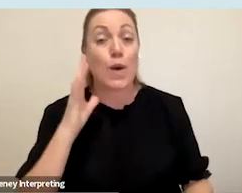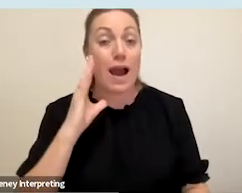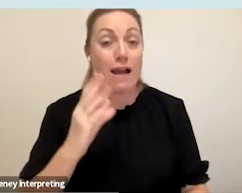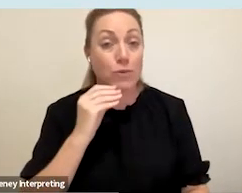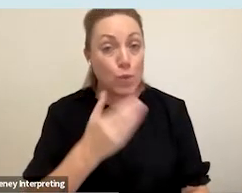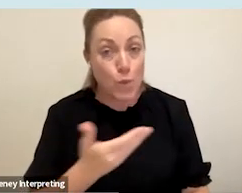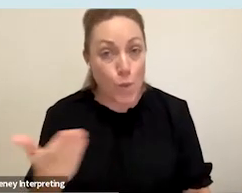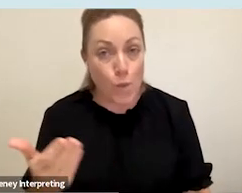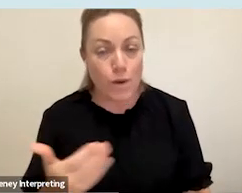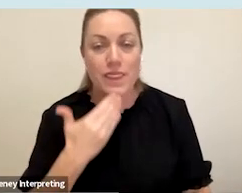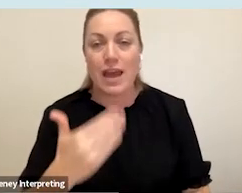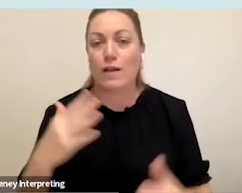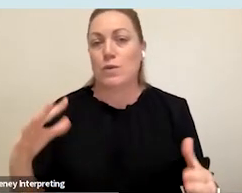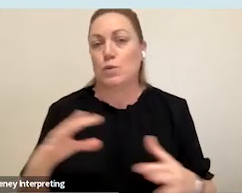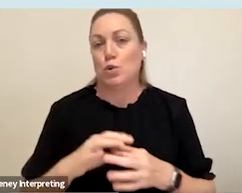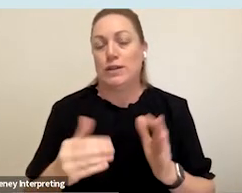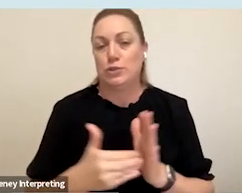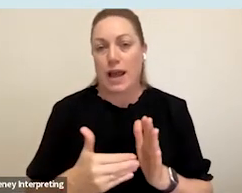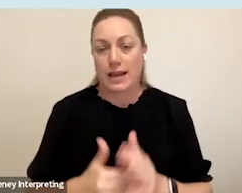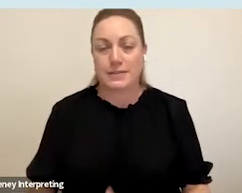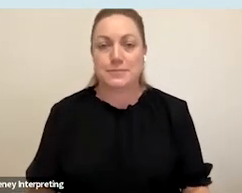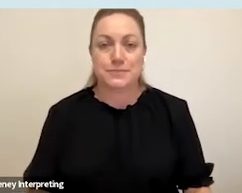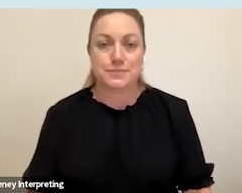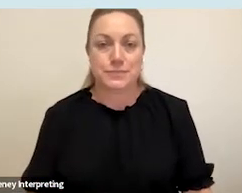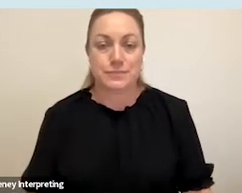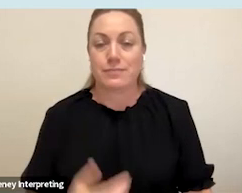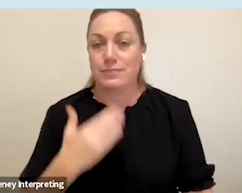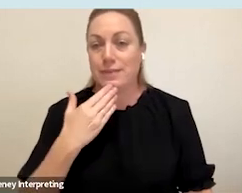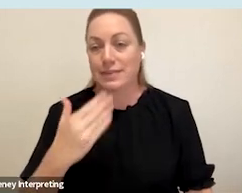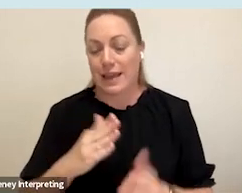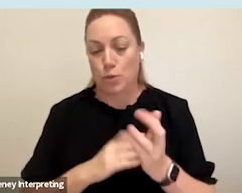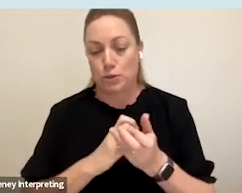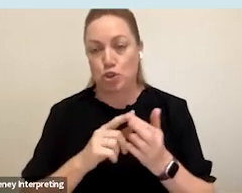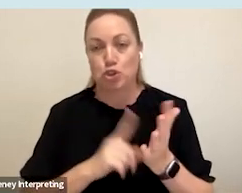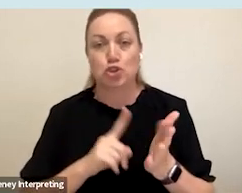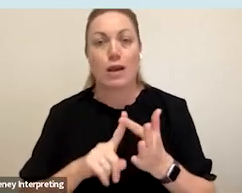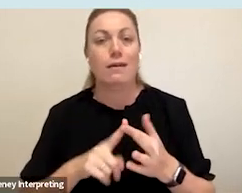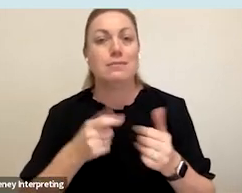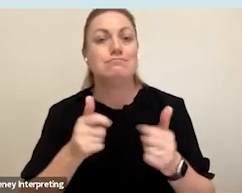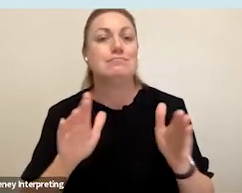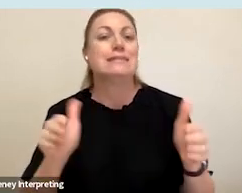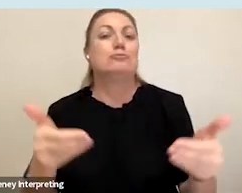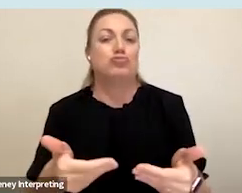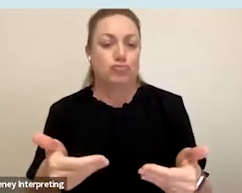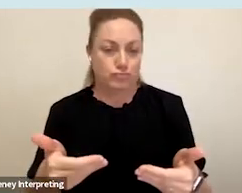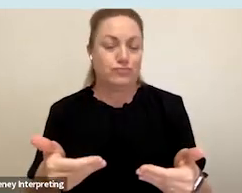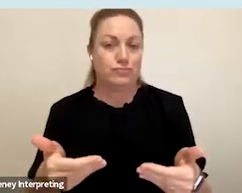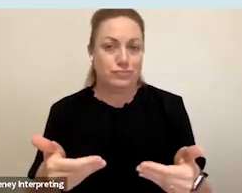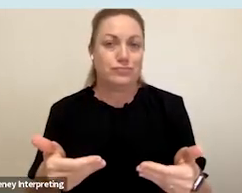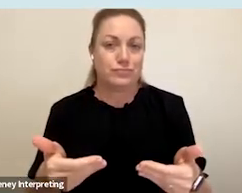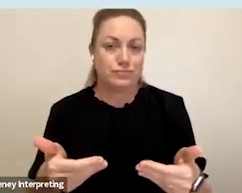everyone. Thanks so much for joining us this afternoon. And thanks, Michelle, for such a great introduction to